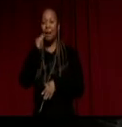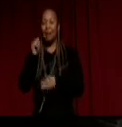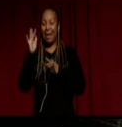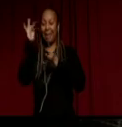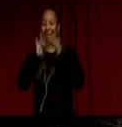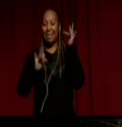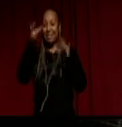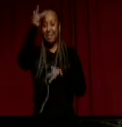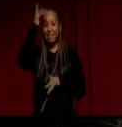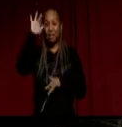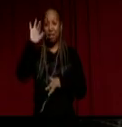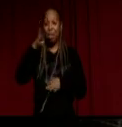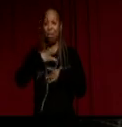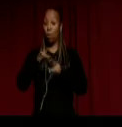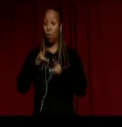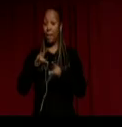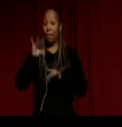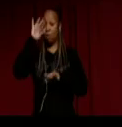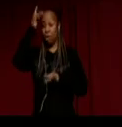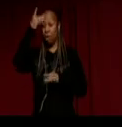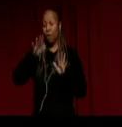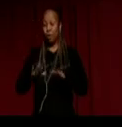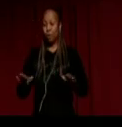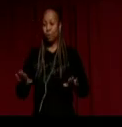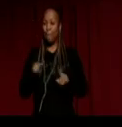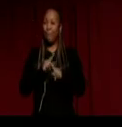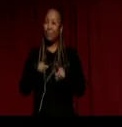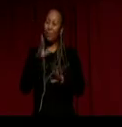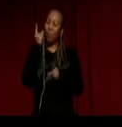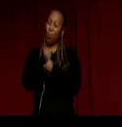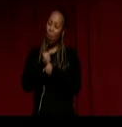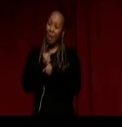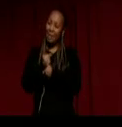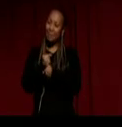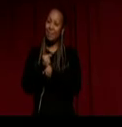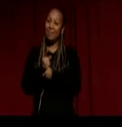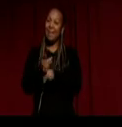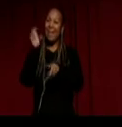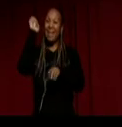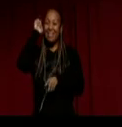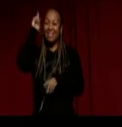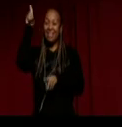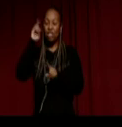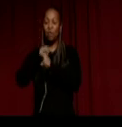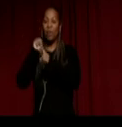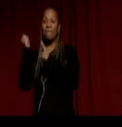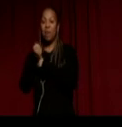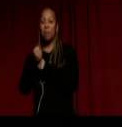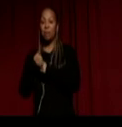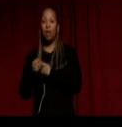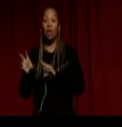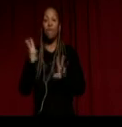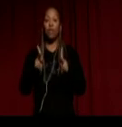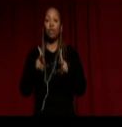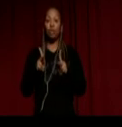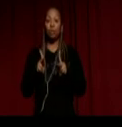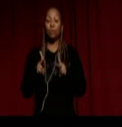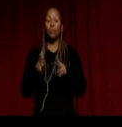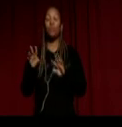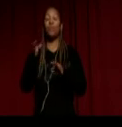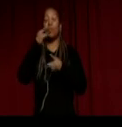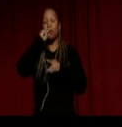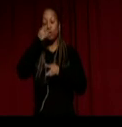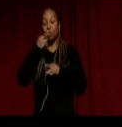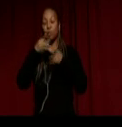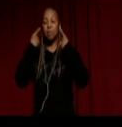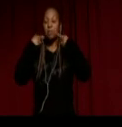less intelligent than white children, but you have to have the right academic environment for those children to properly